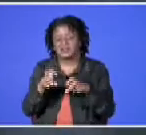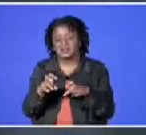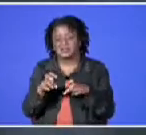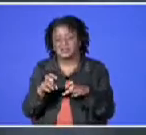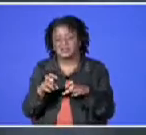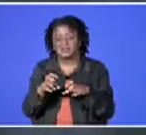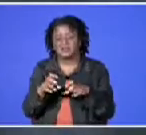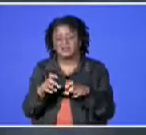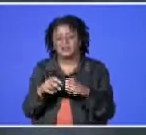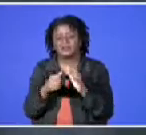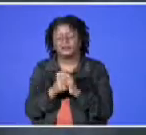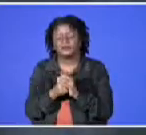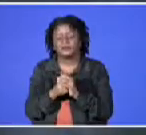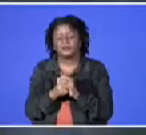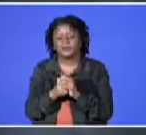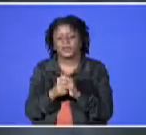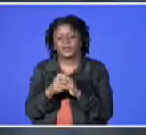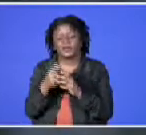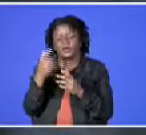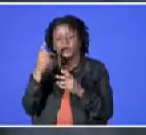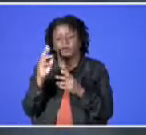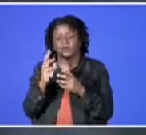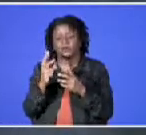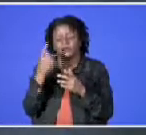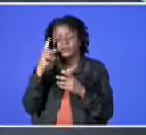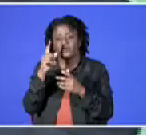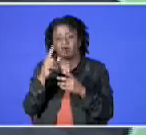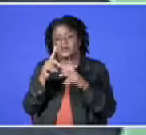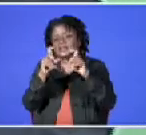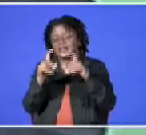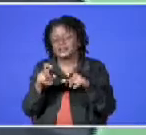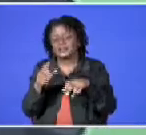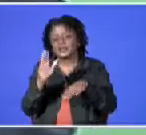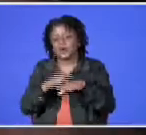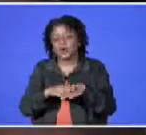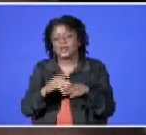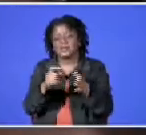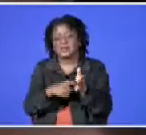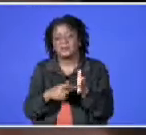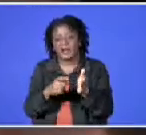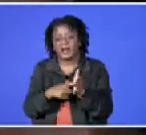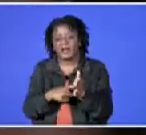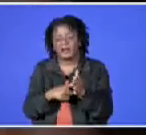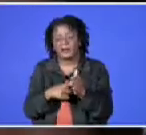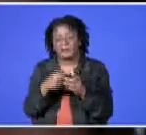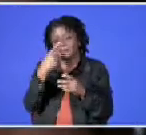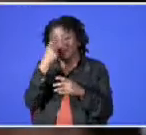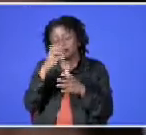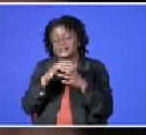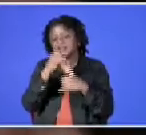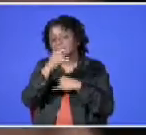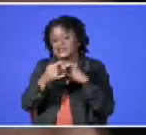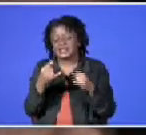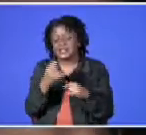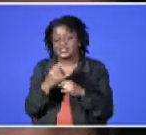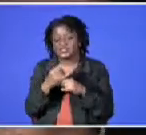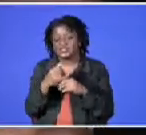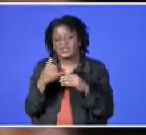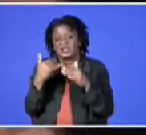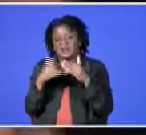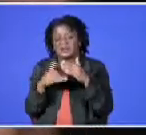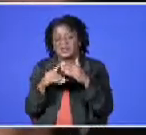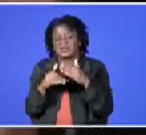on demand because of international supply chain limitations. He says to date, the country has performed